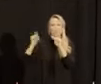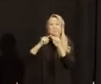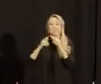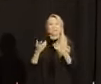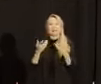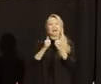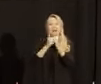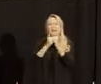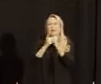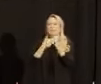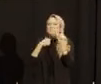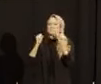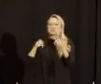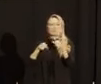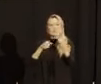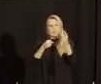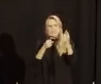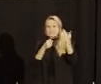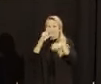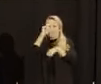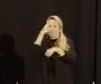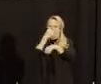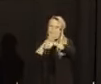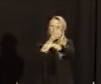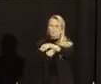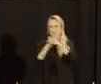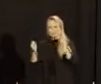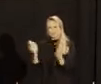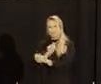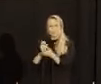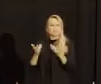and louder for our government?